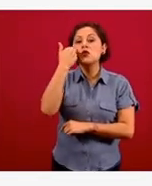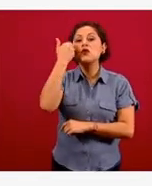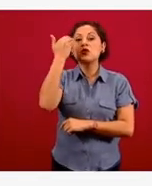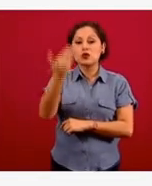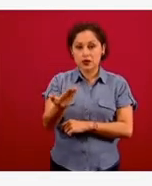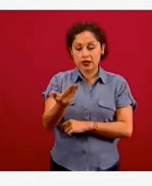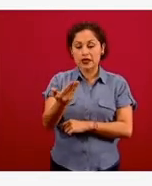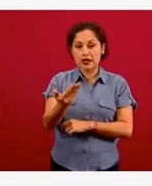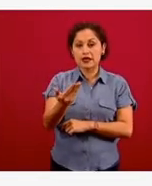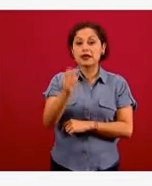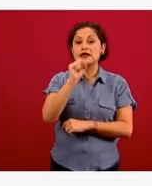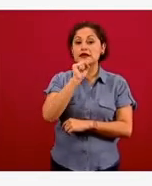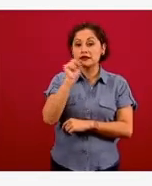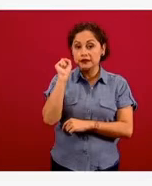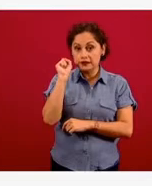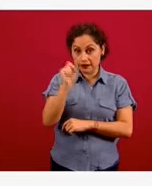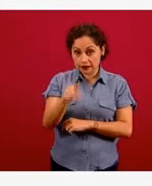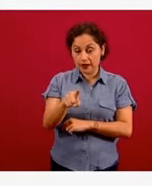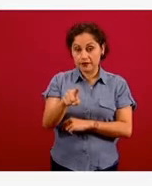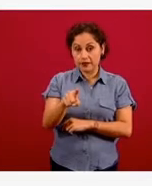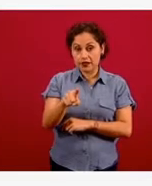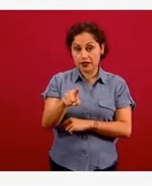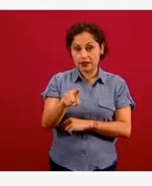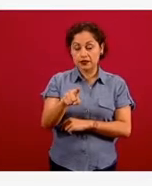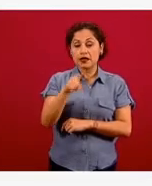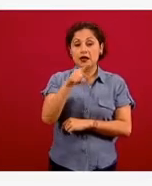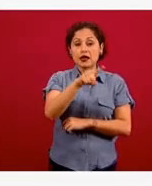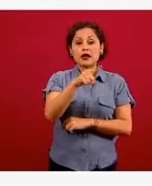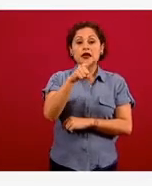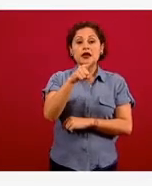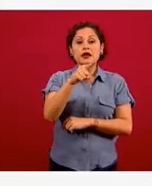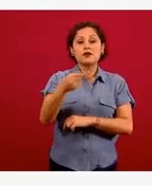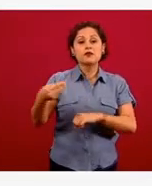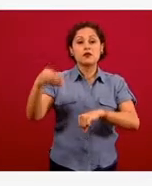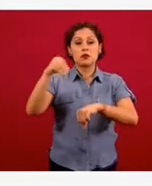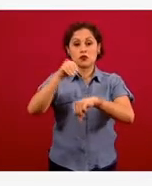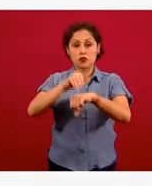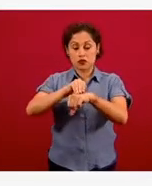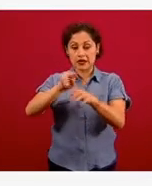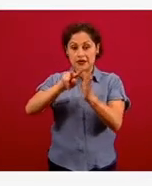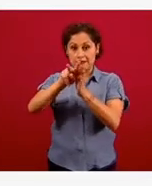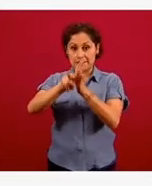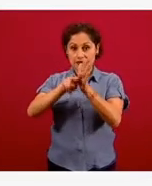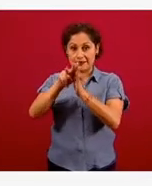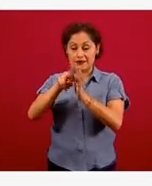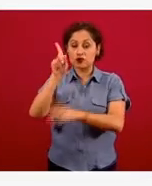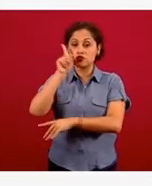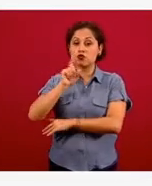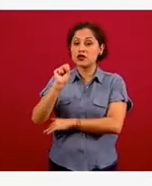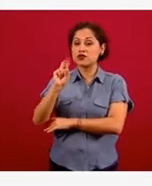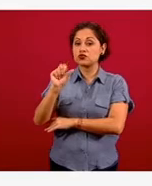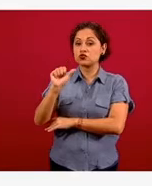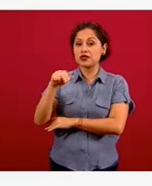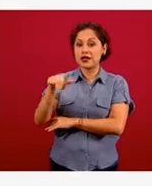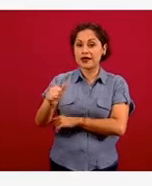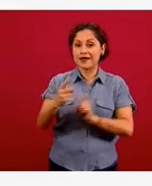This is an important company, Walt Disney, major worldwide company, and they